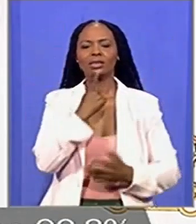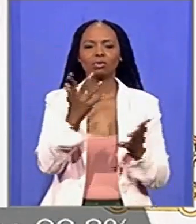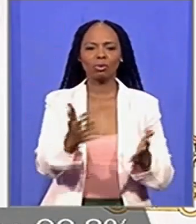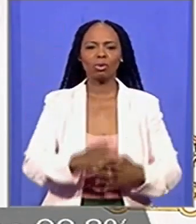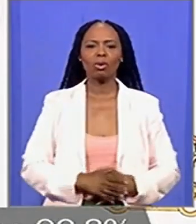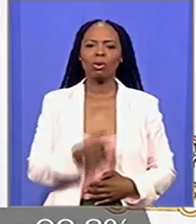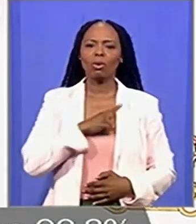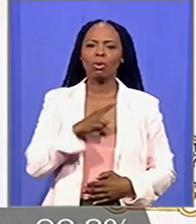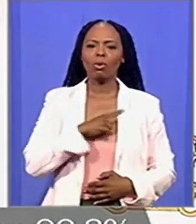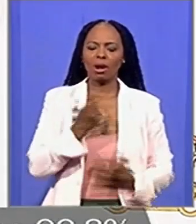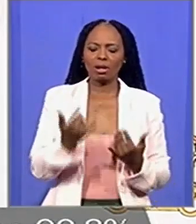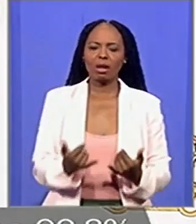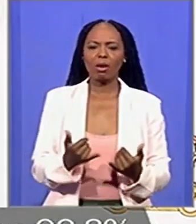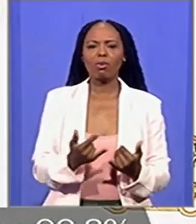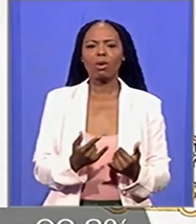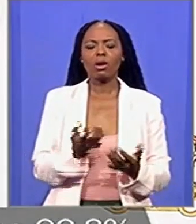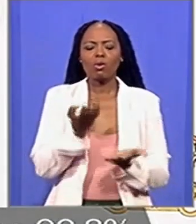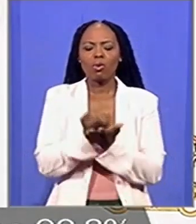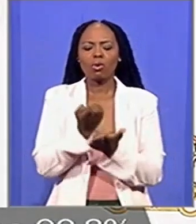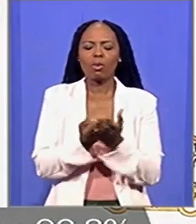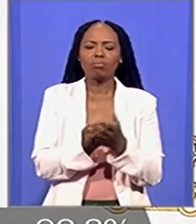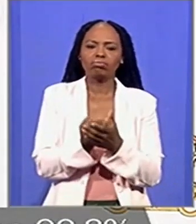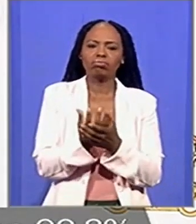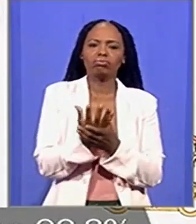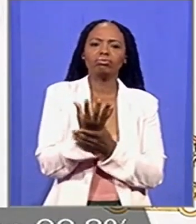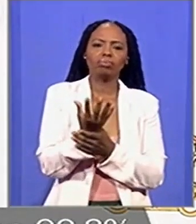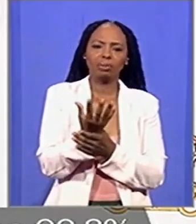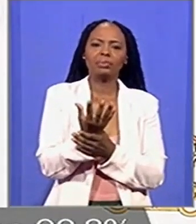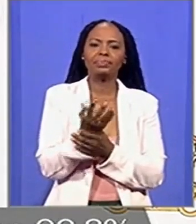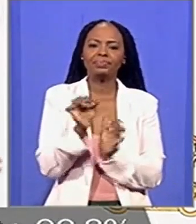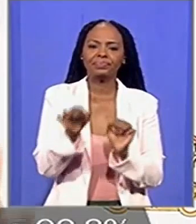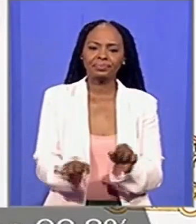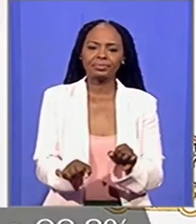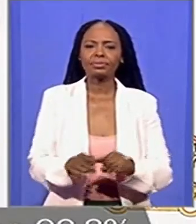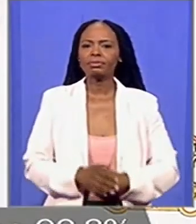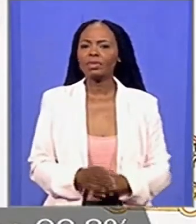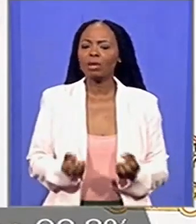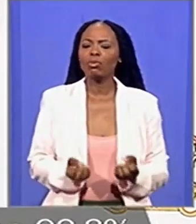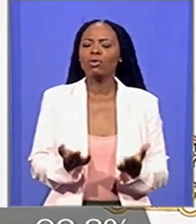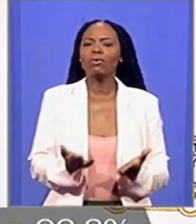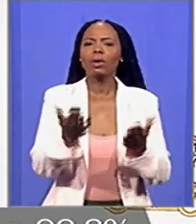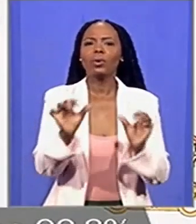growing economy, you're providing good